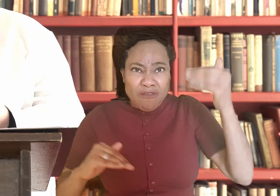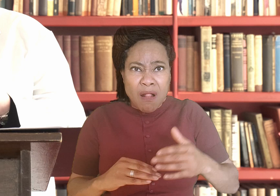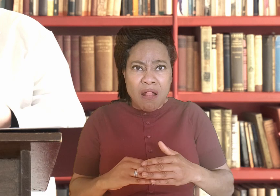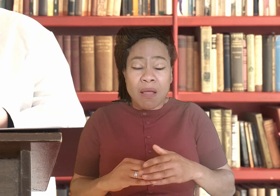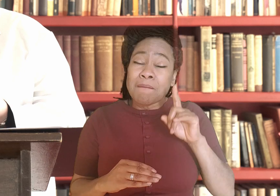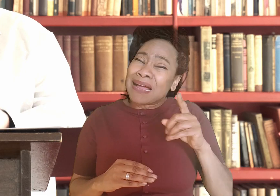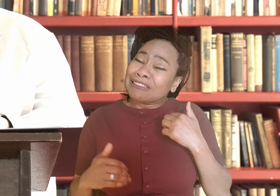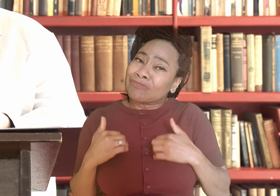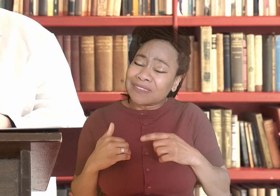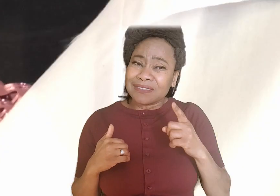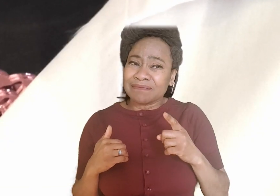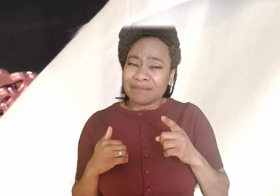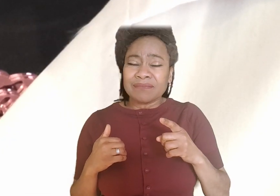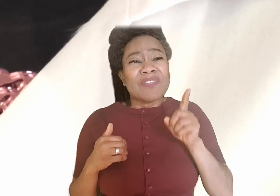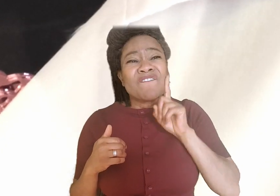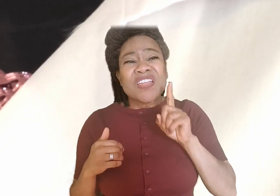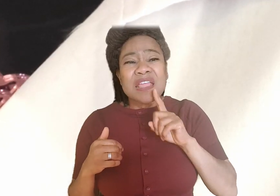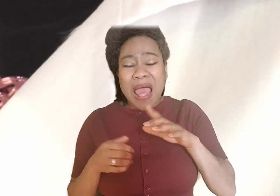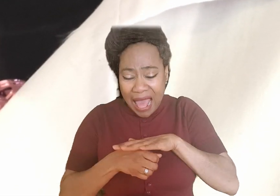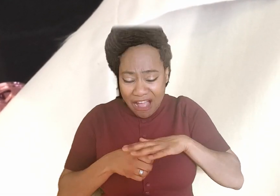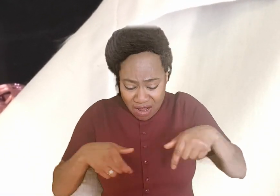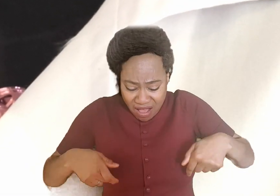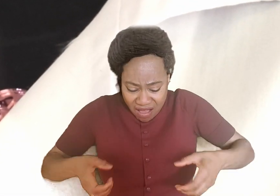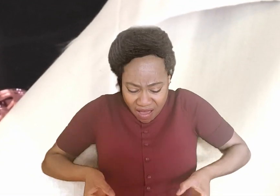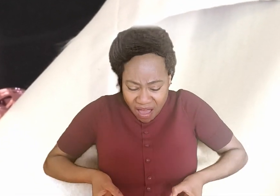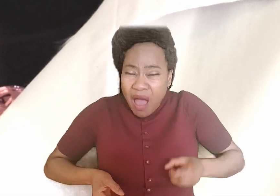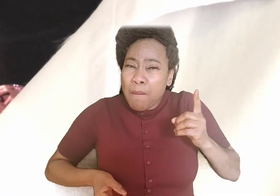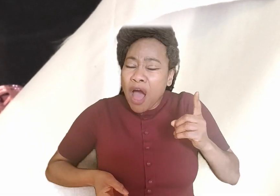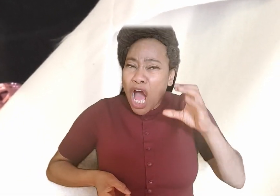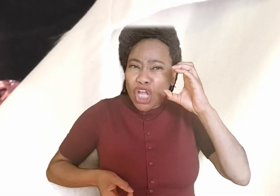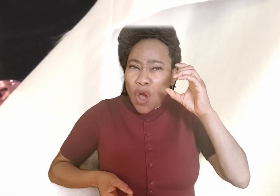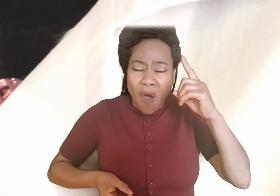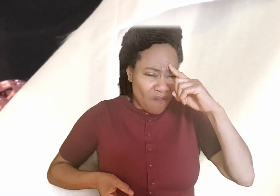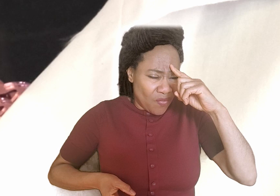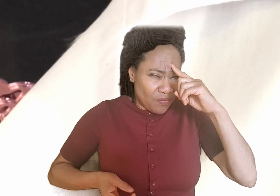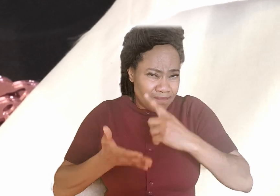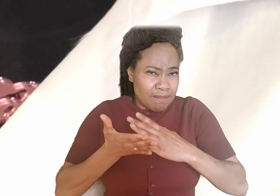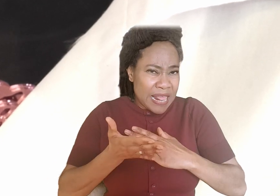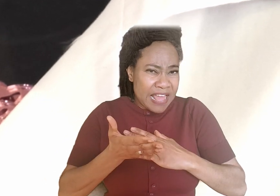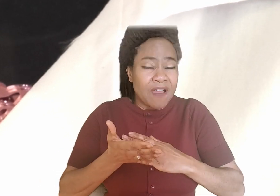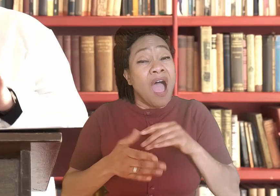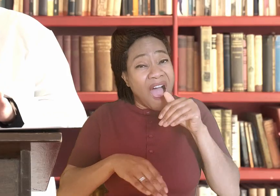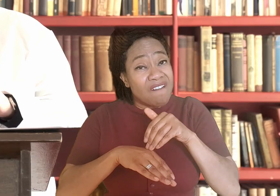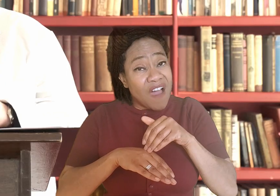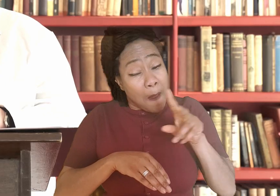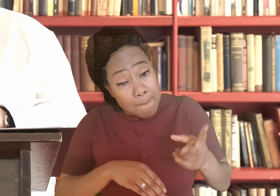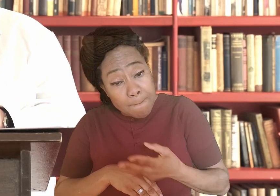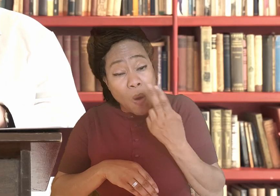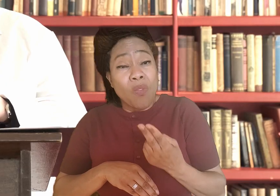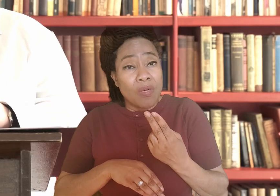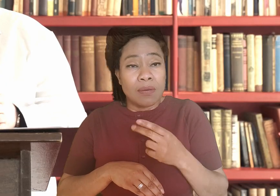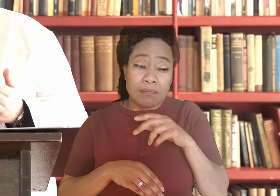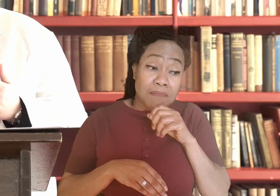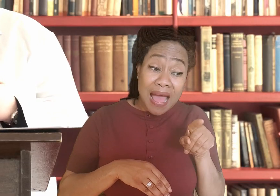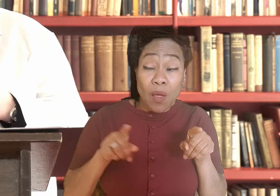despite the female-centric zones, Charcot actually felt that hysteria was a condition that affected both men and women. In his early